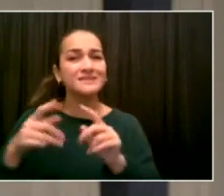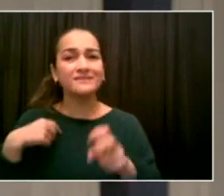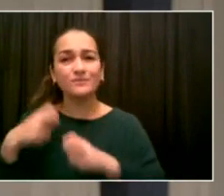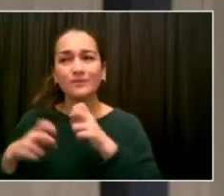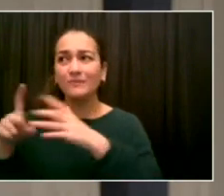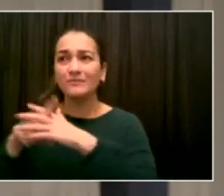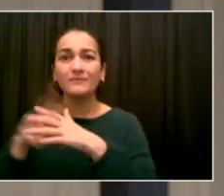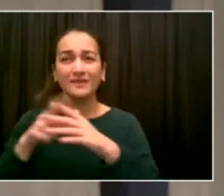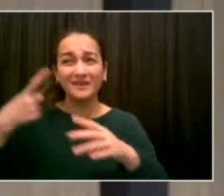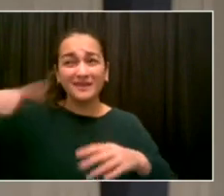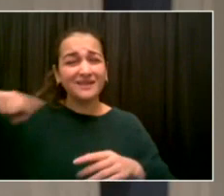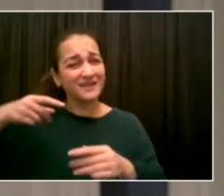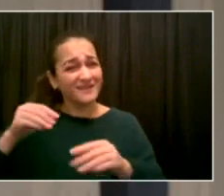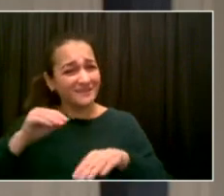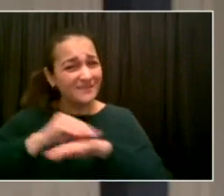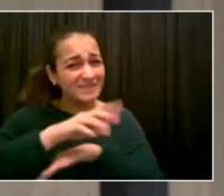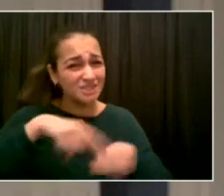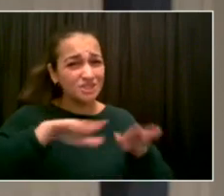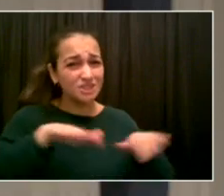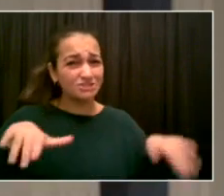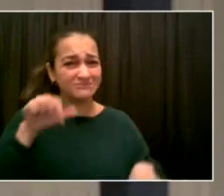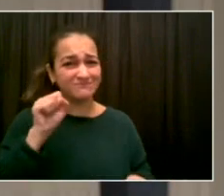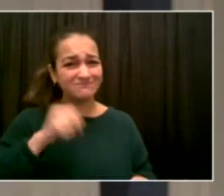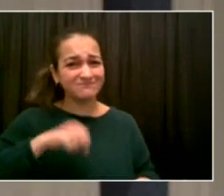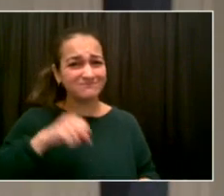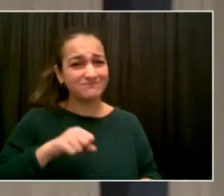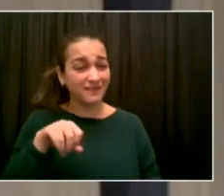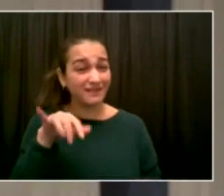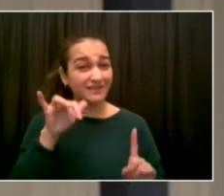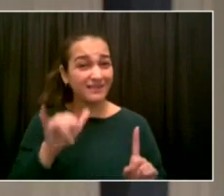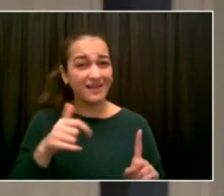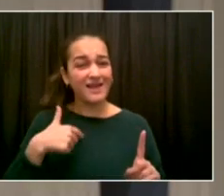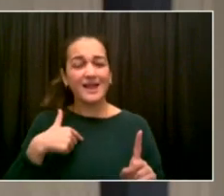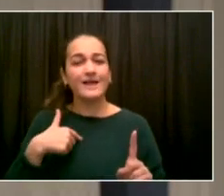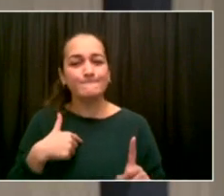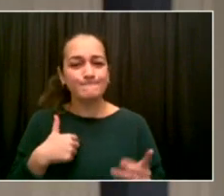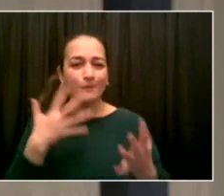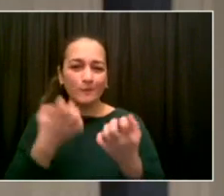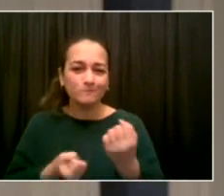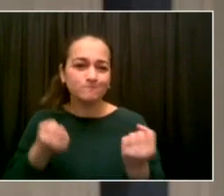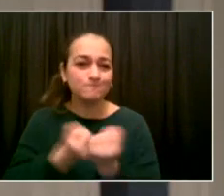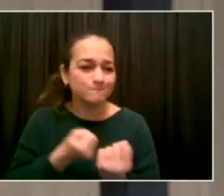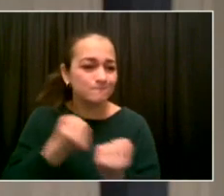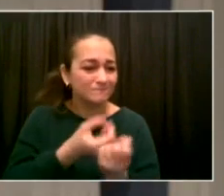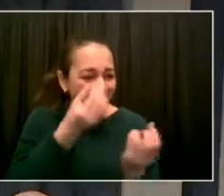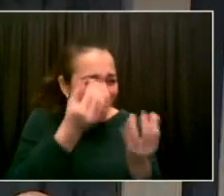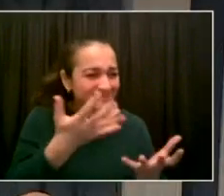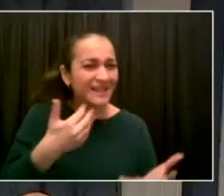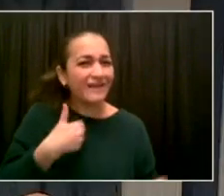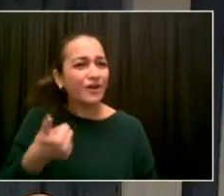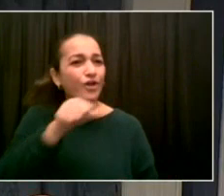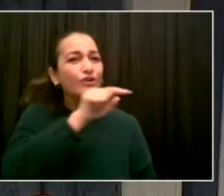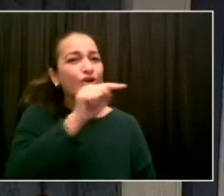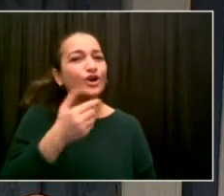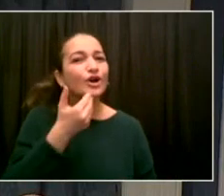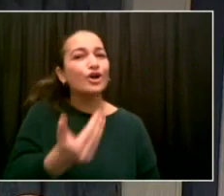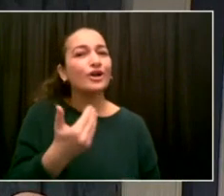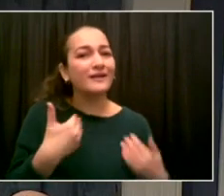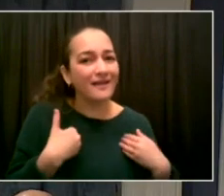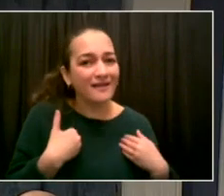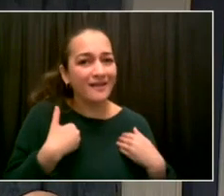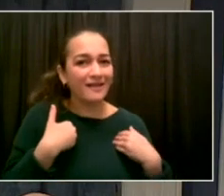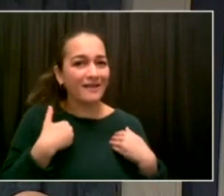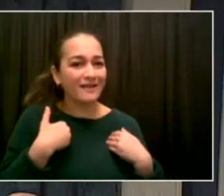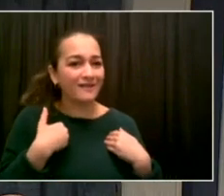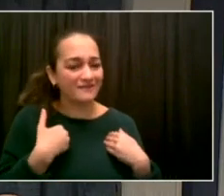role models and being a father figures, mother figures, and so on and so on. Amen. I want to say two more things. Two more questions for you. You